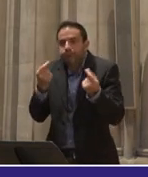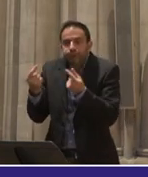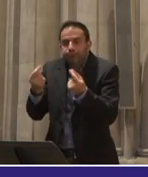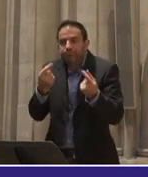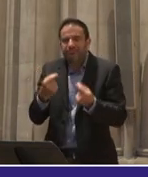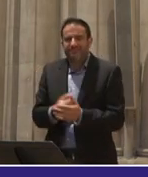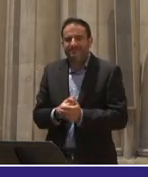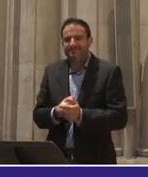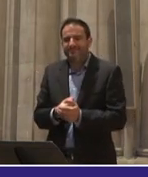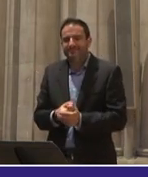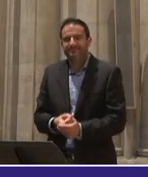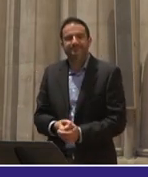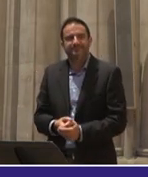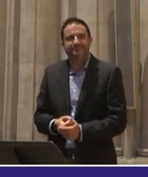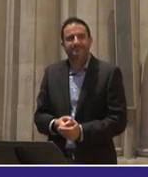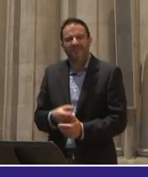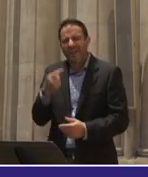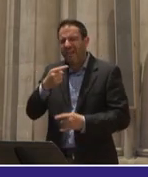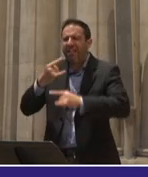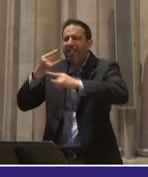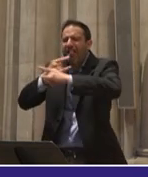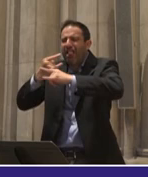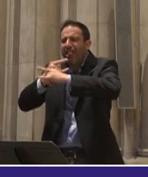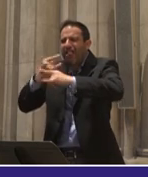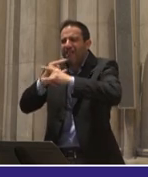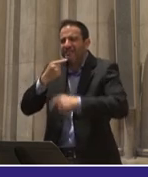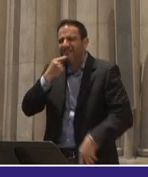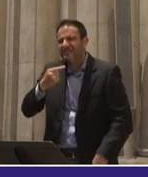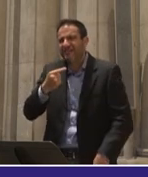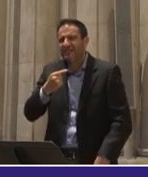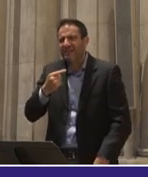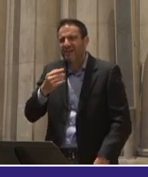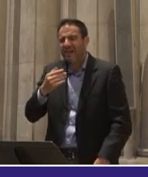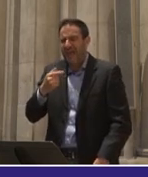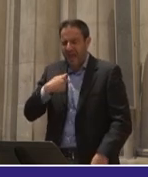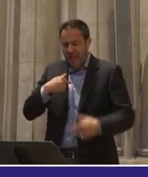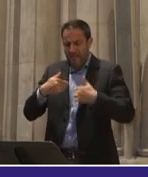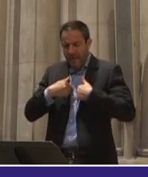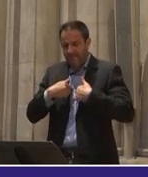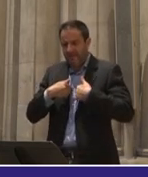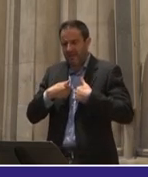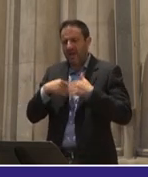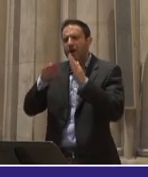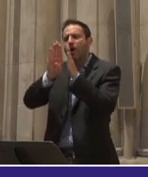bit tongue-in-cheek, "I think I'm having my quarter-life crisis."